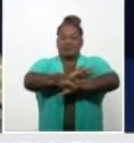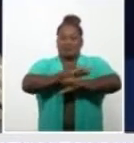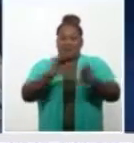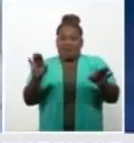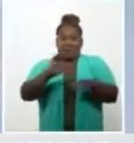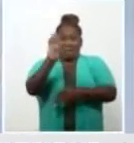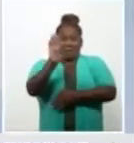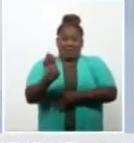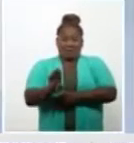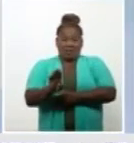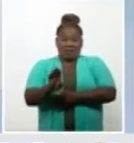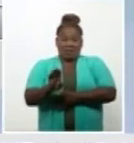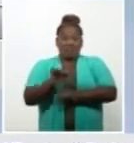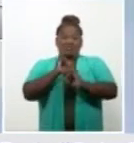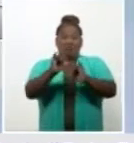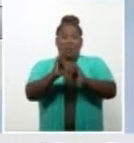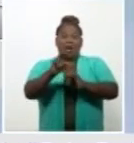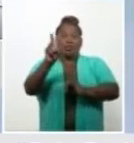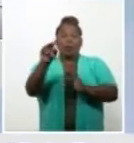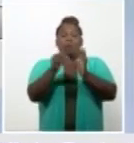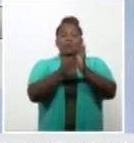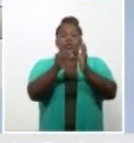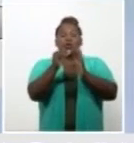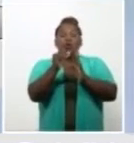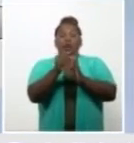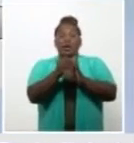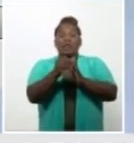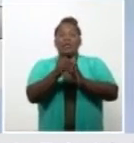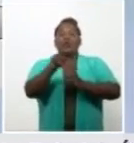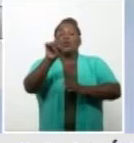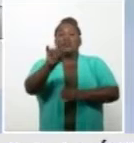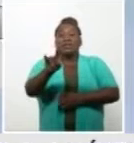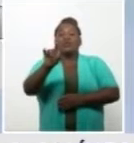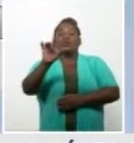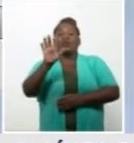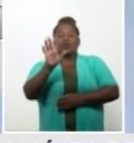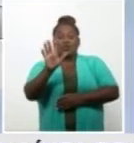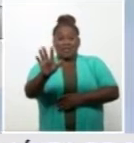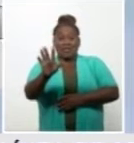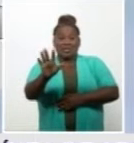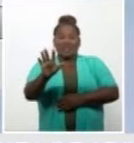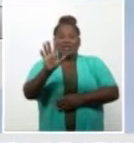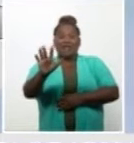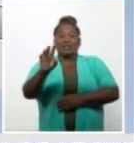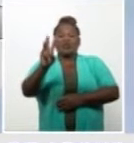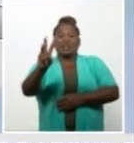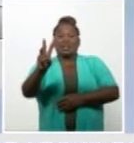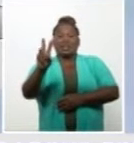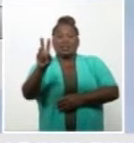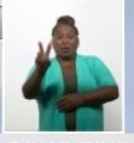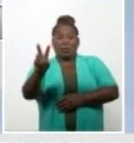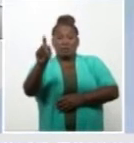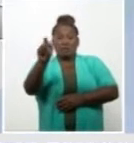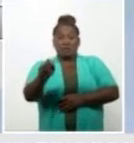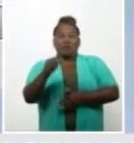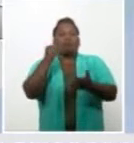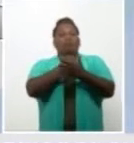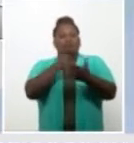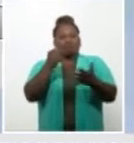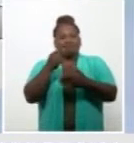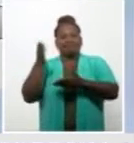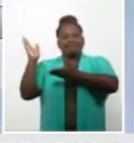The region already accounts for 47.34% of the total cases of the world,